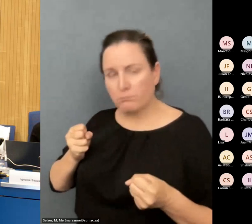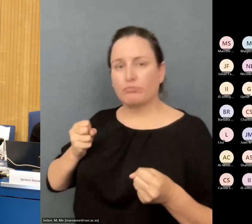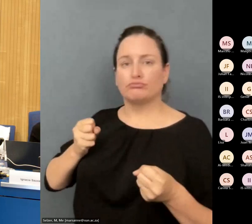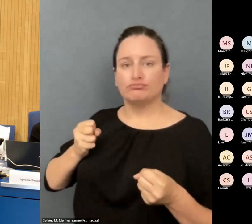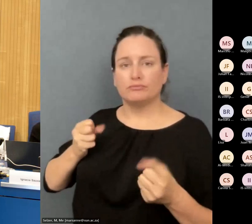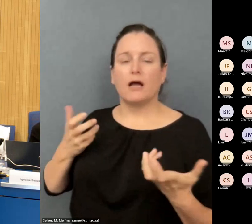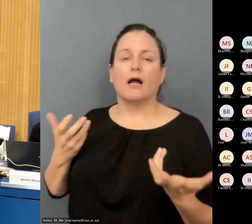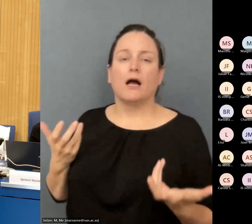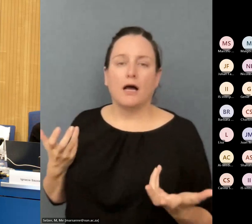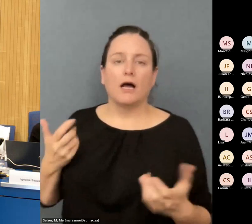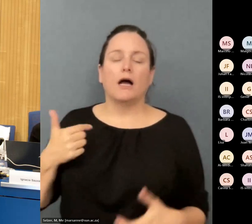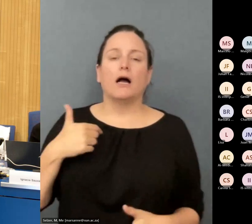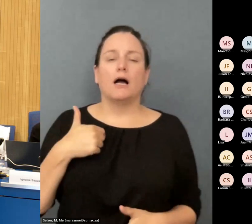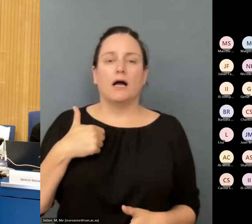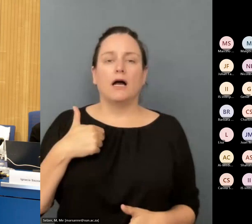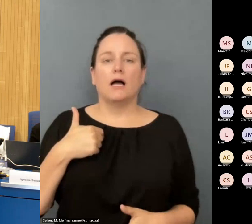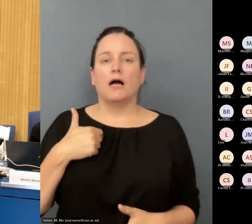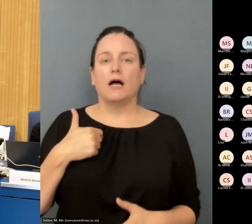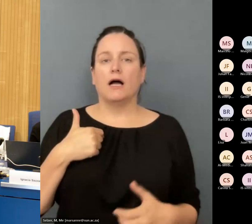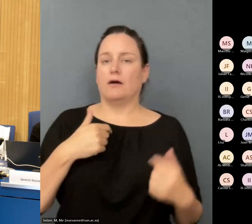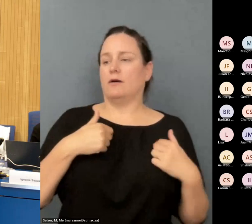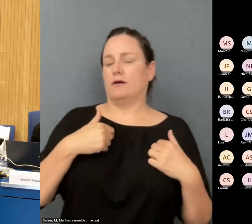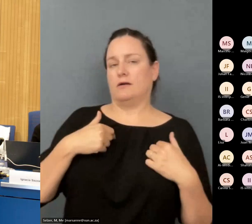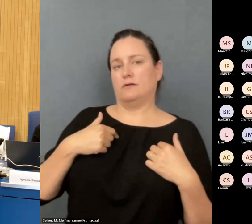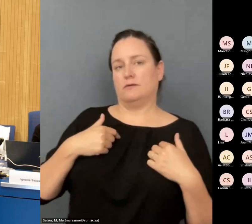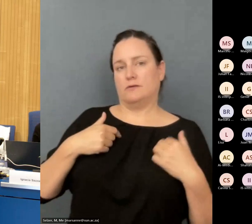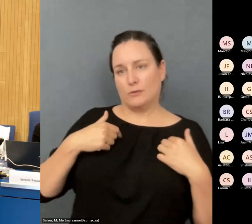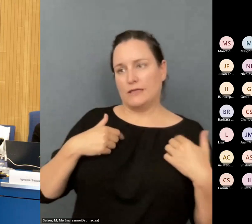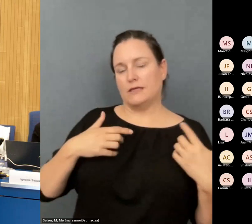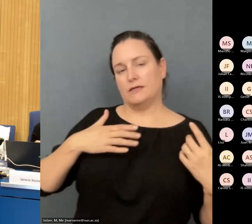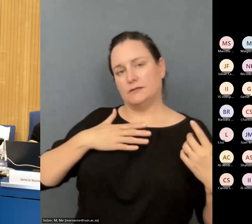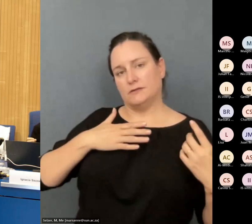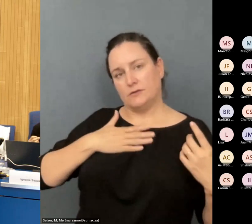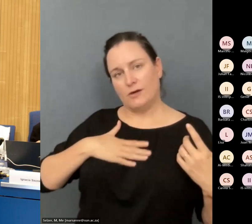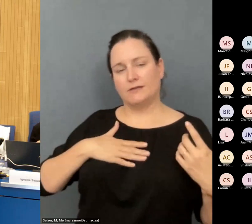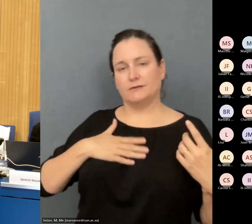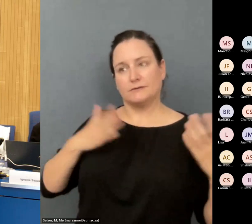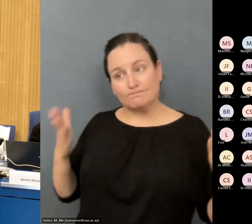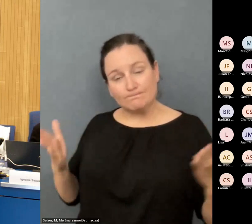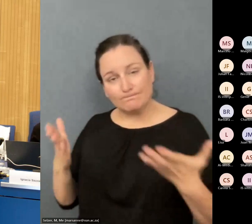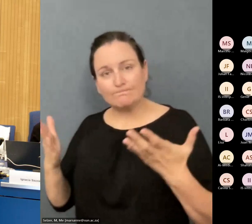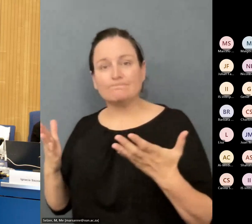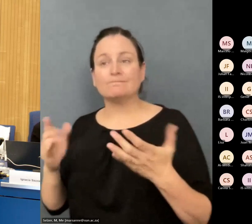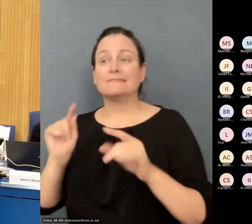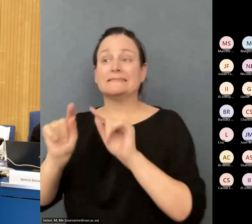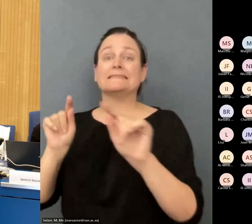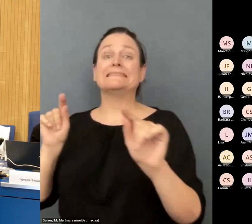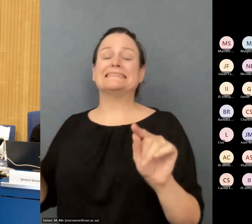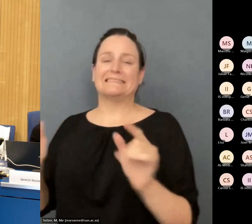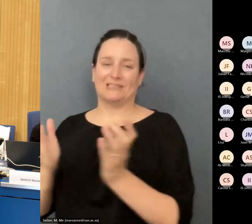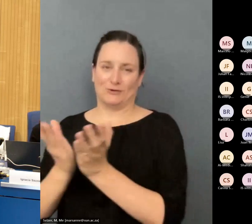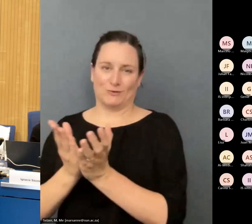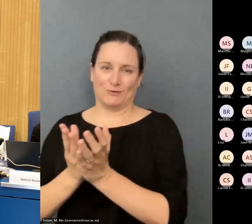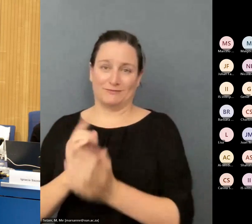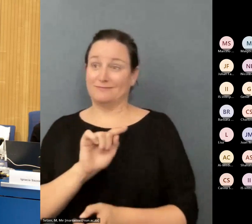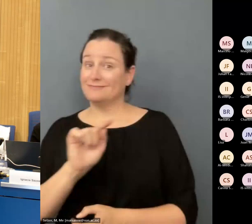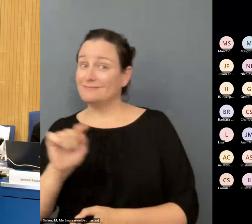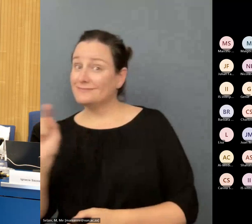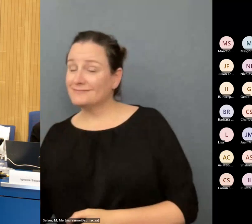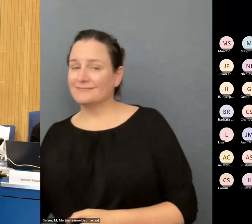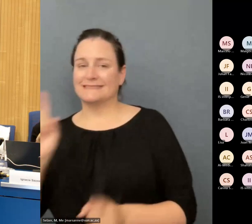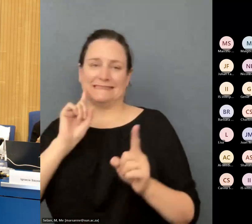what we want to achieve is getting to more of those schools and train those teachers that